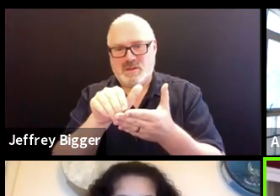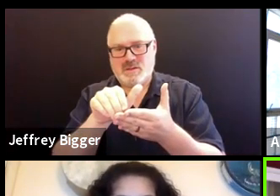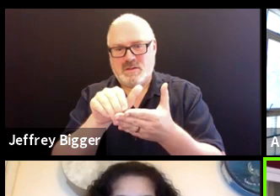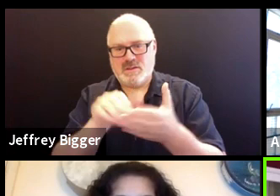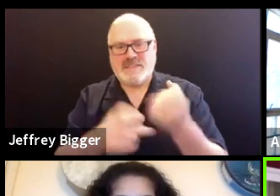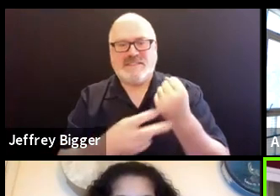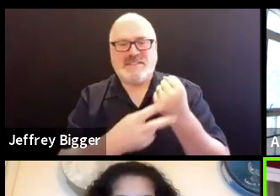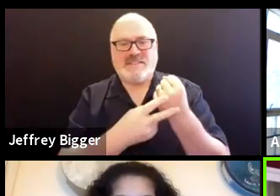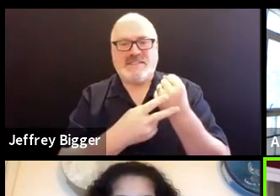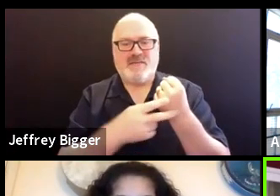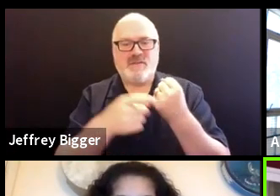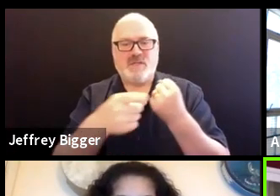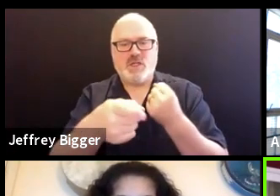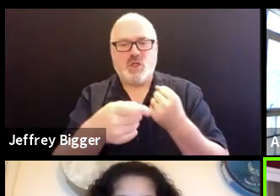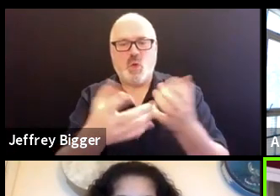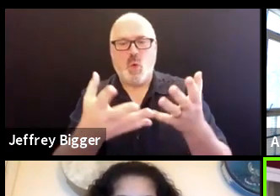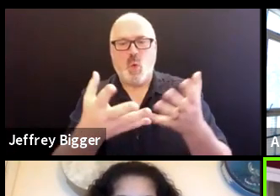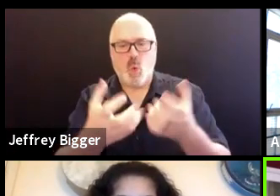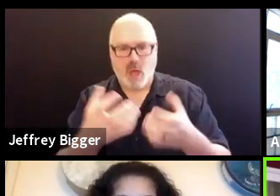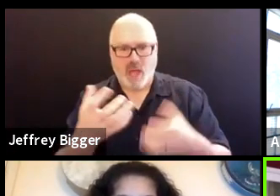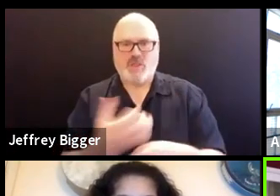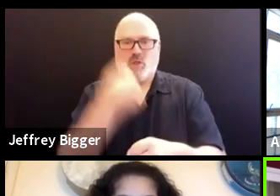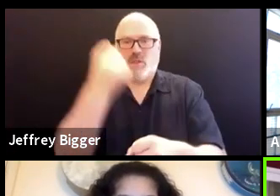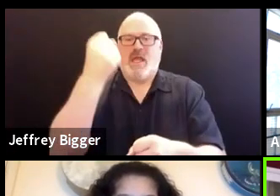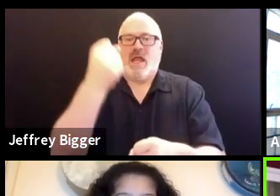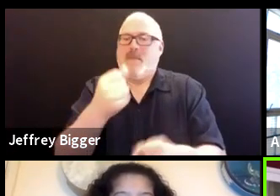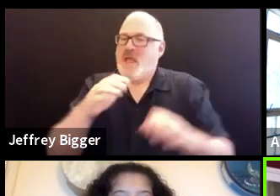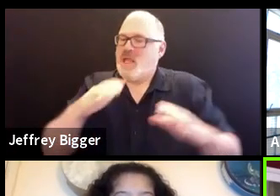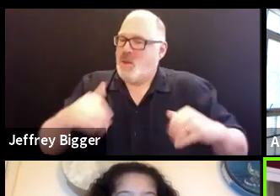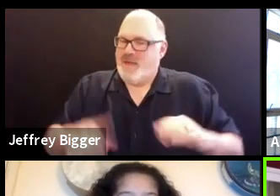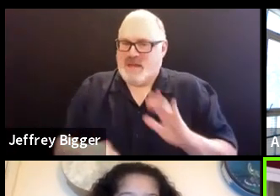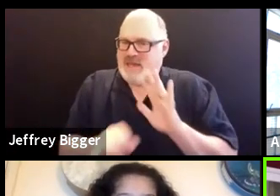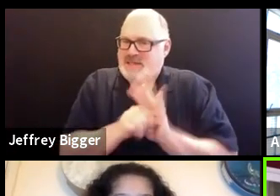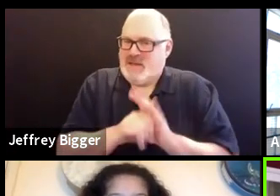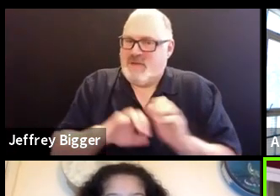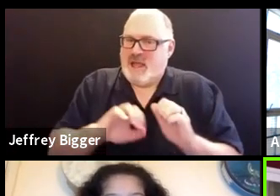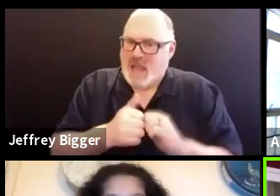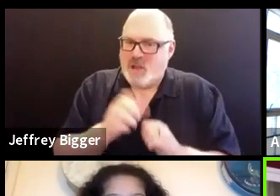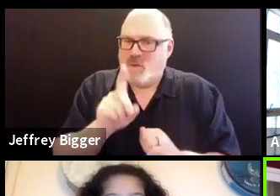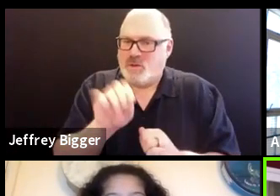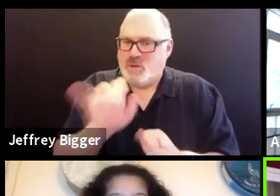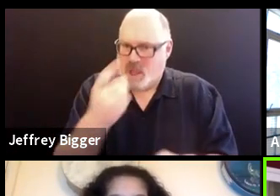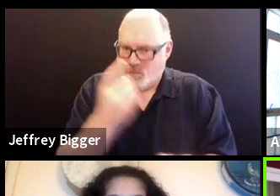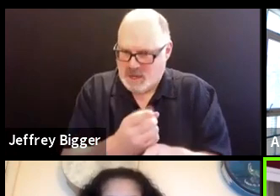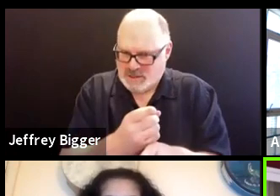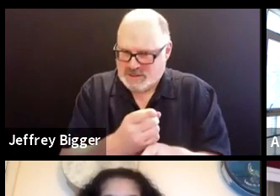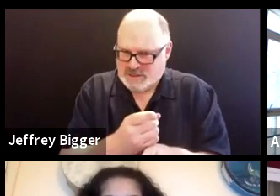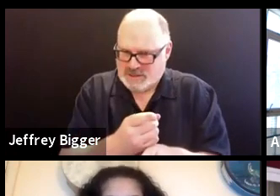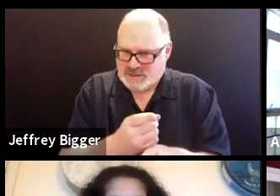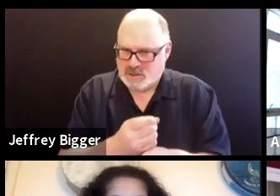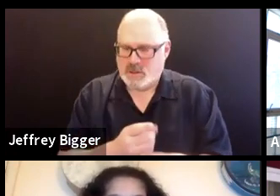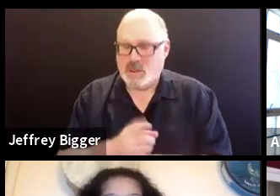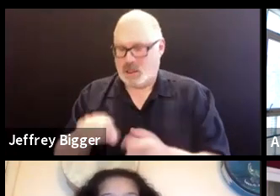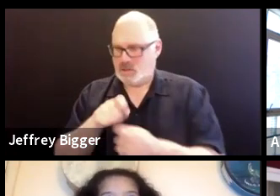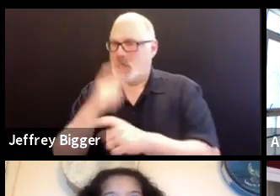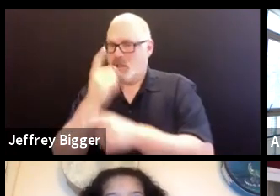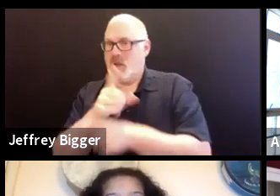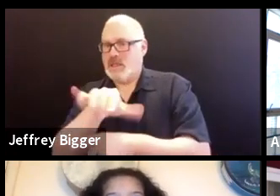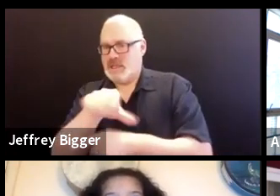savings that you intend to achieve, but have not yet identified how you will achieve that. That's exactly